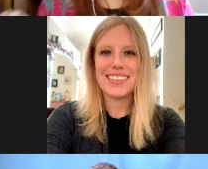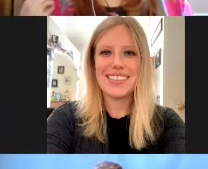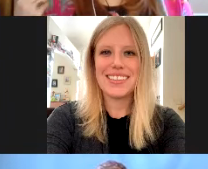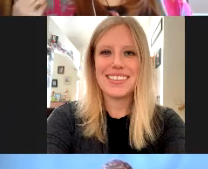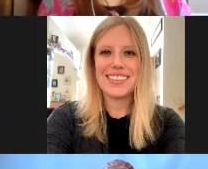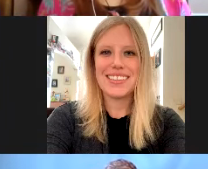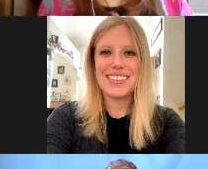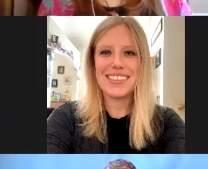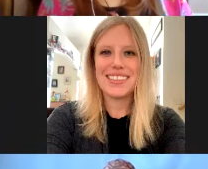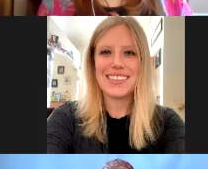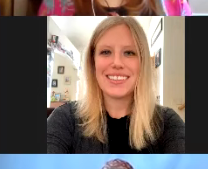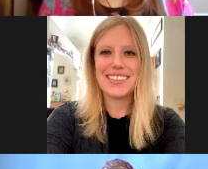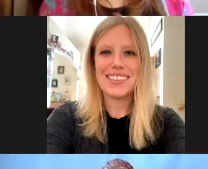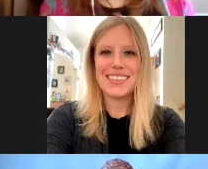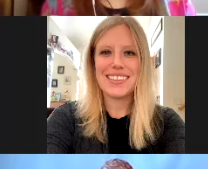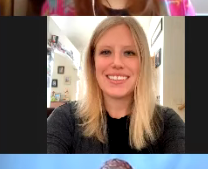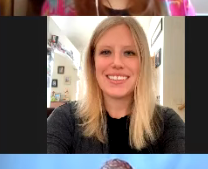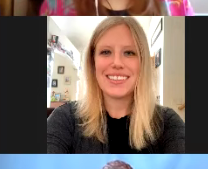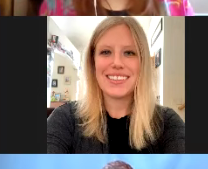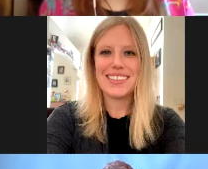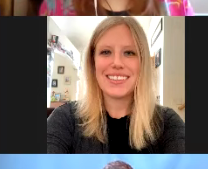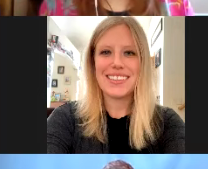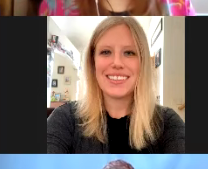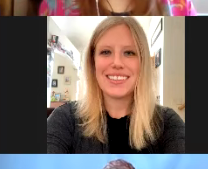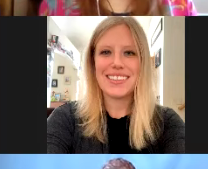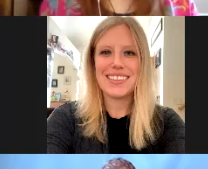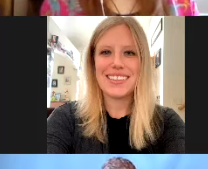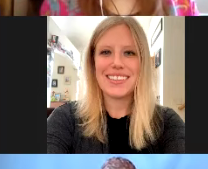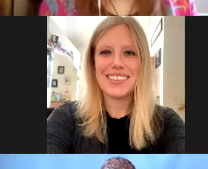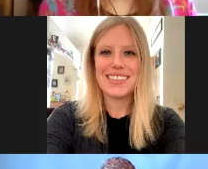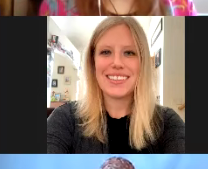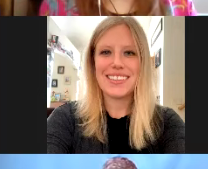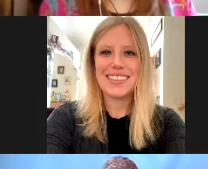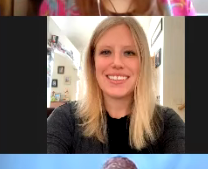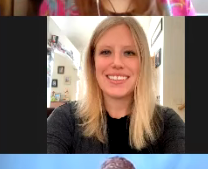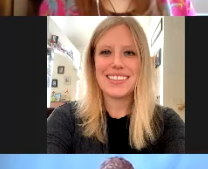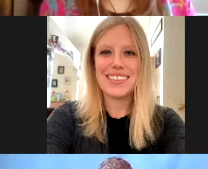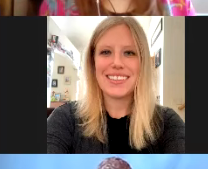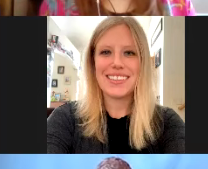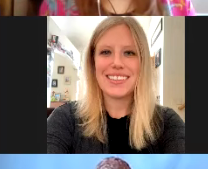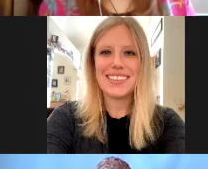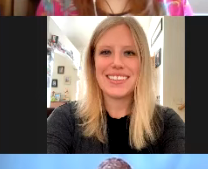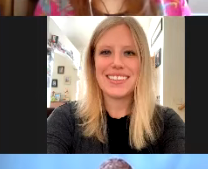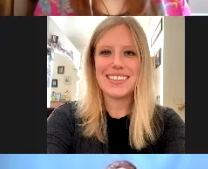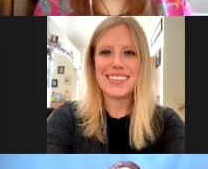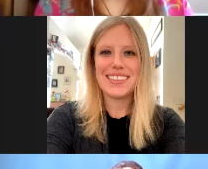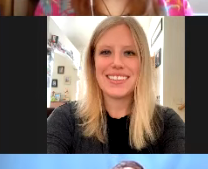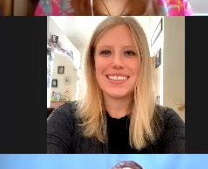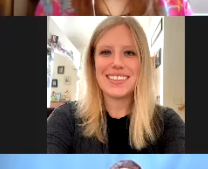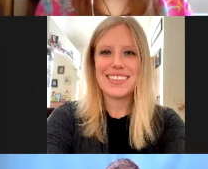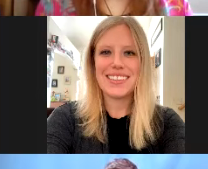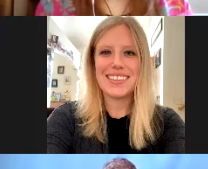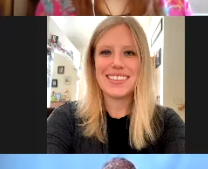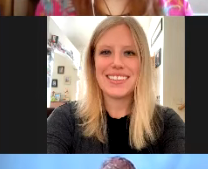that. It's not dealing with our vicarious trauma and dealing with the